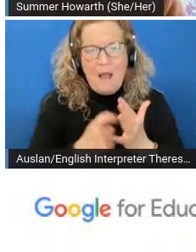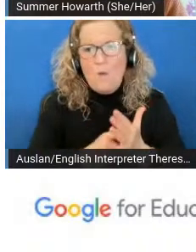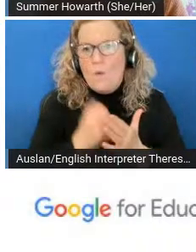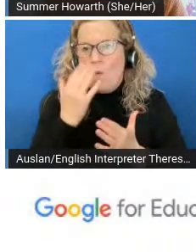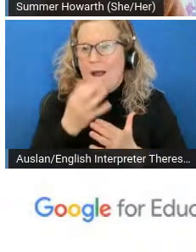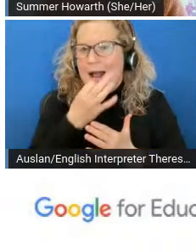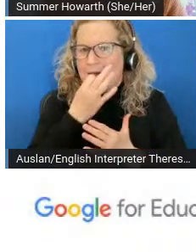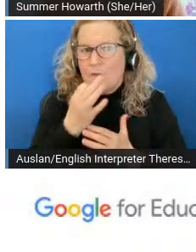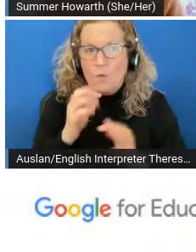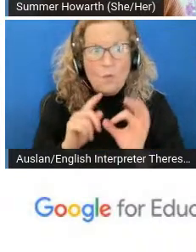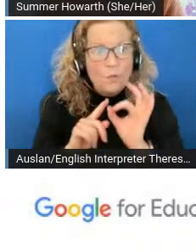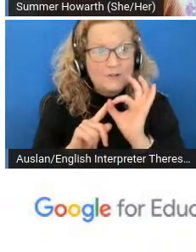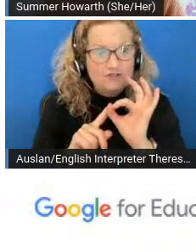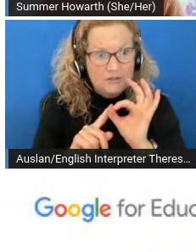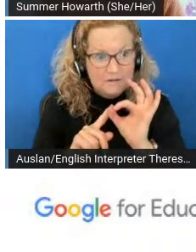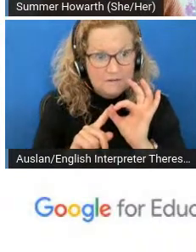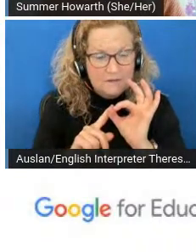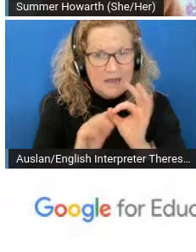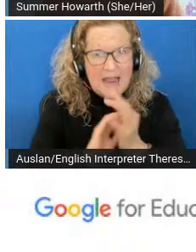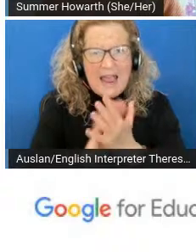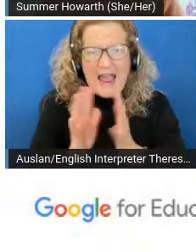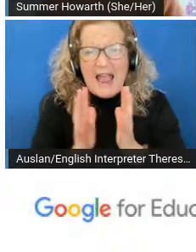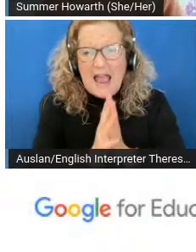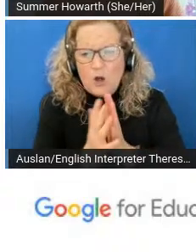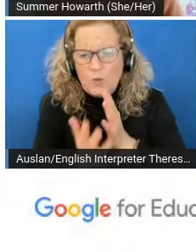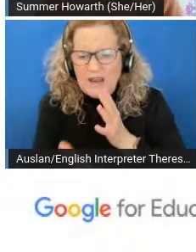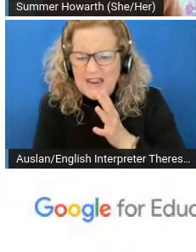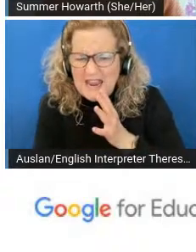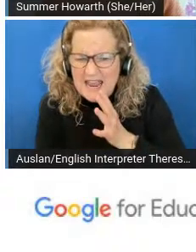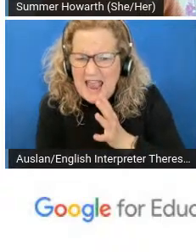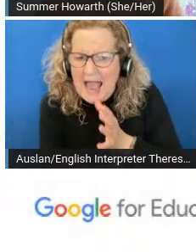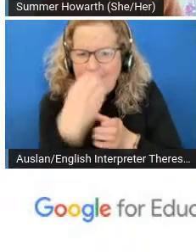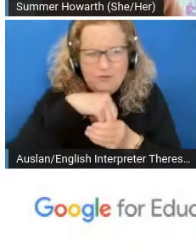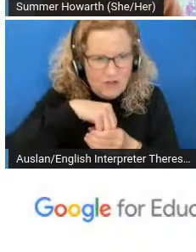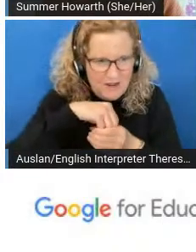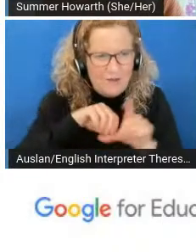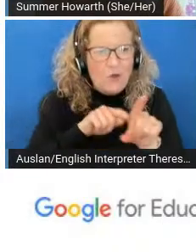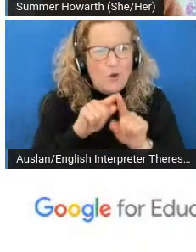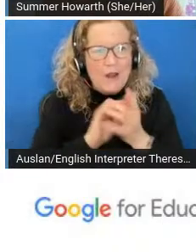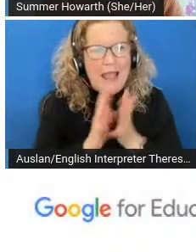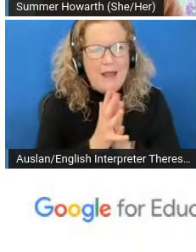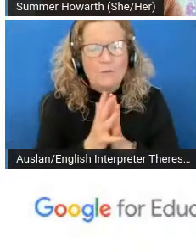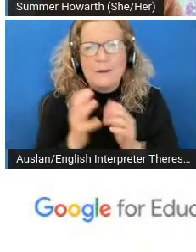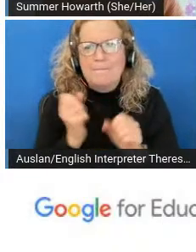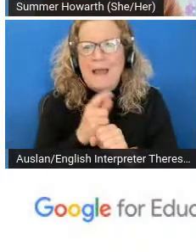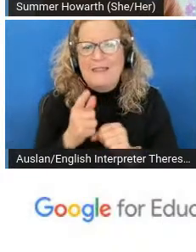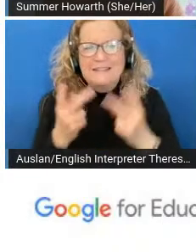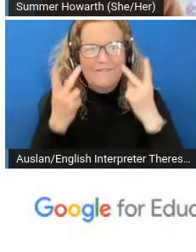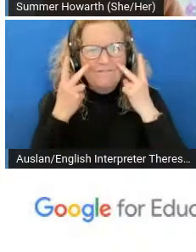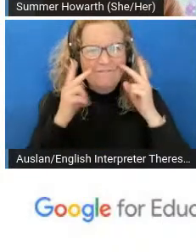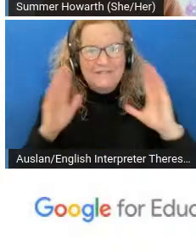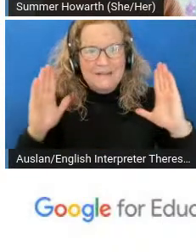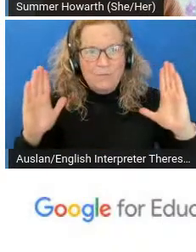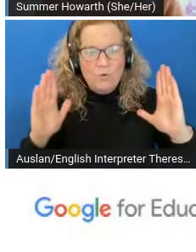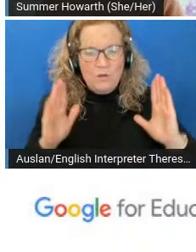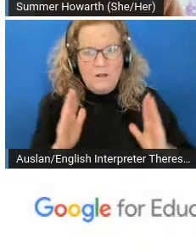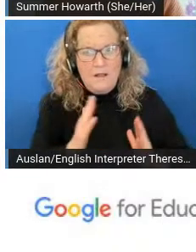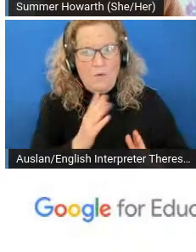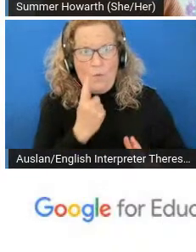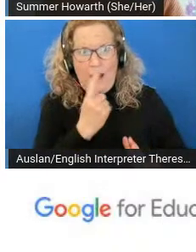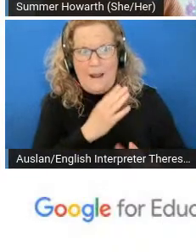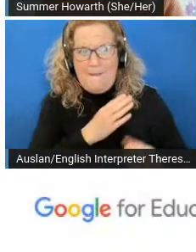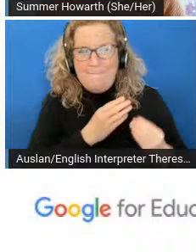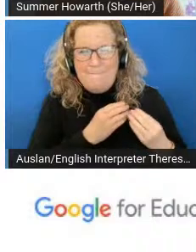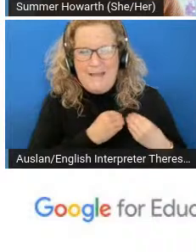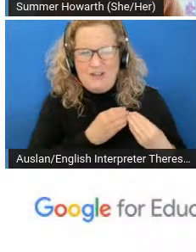how do we capture this learning? How do we make it visible? And one of my passion areas is using Thinking